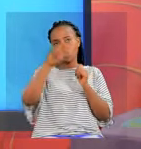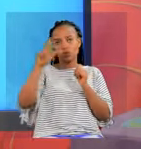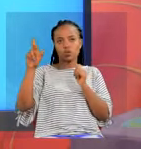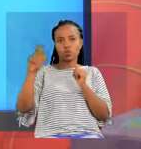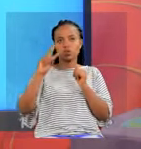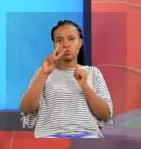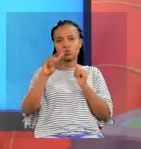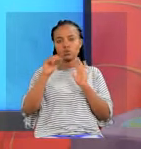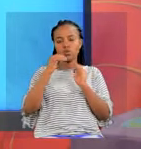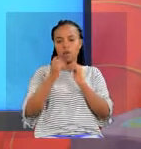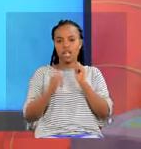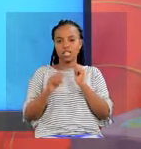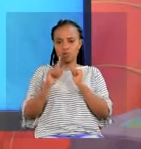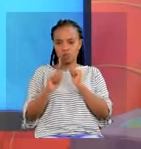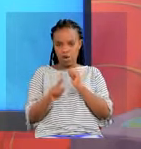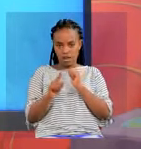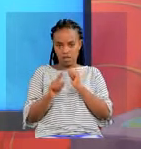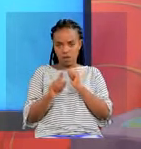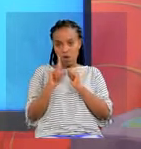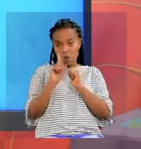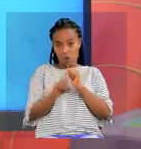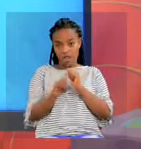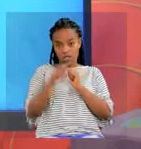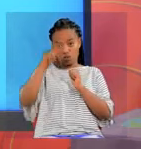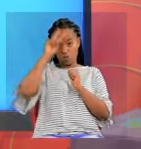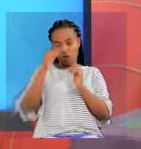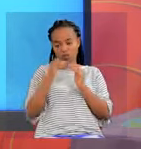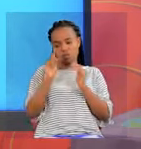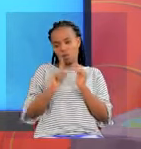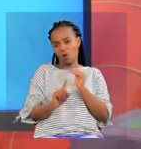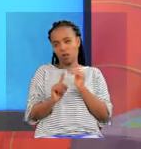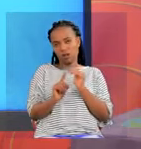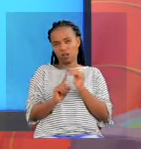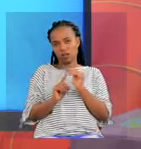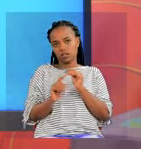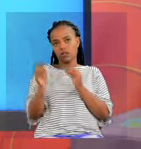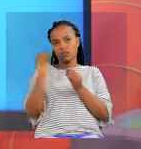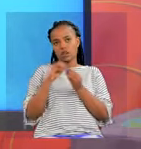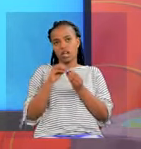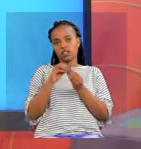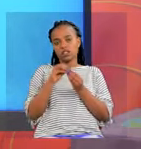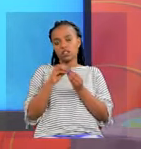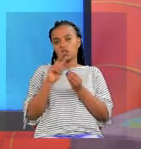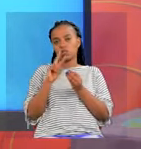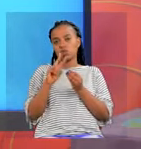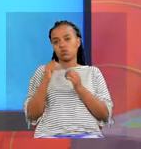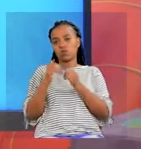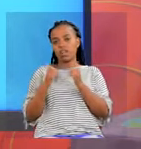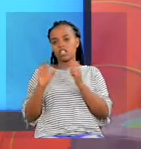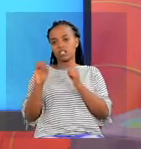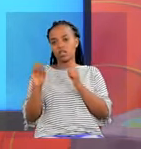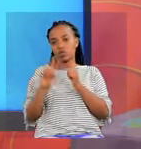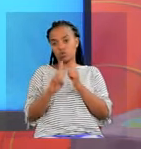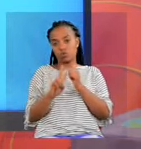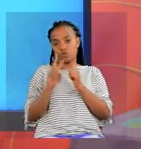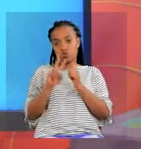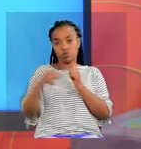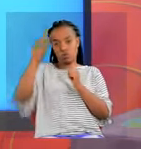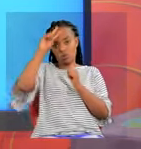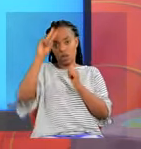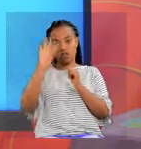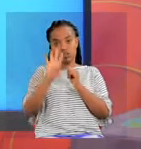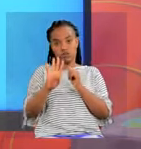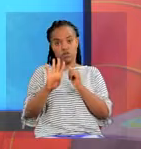2 minus 1 is this 1, 1 squared is 1, plus 2 minus 0 is 2, 2 squared is